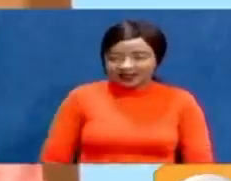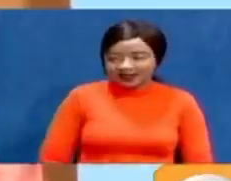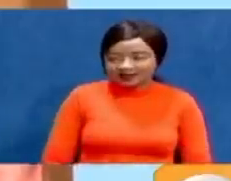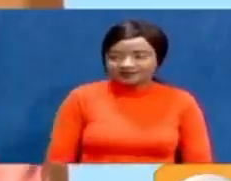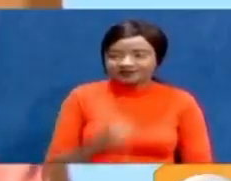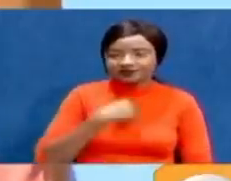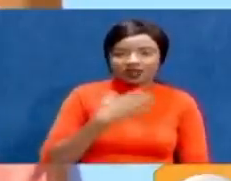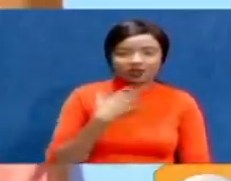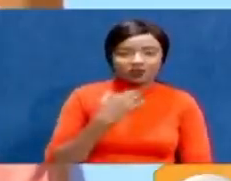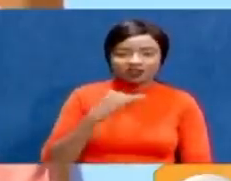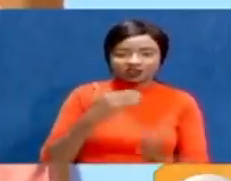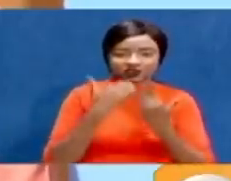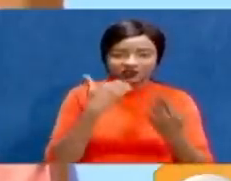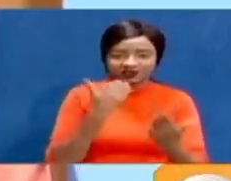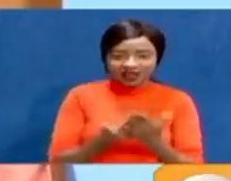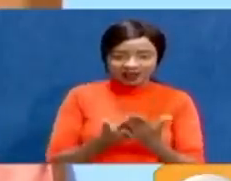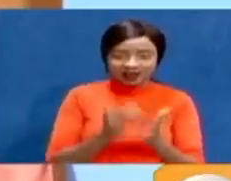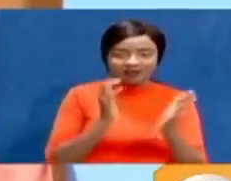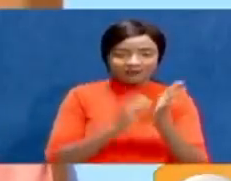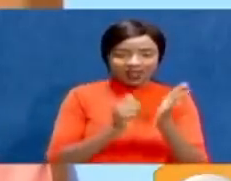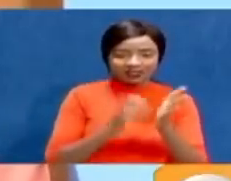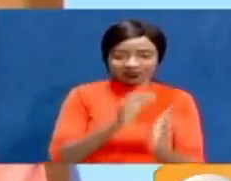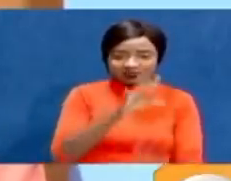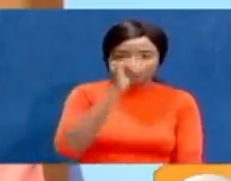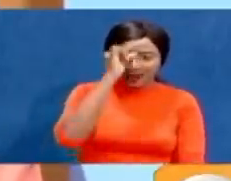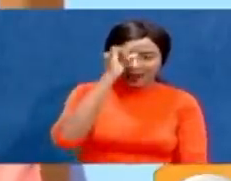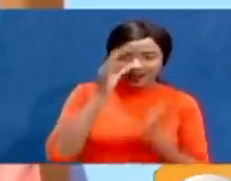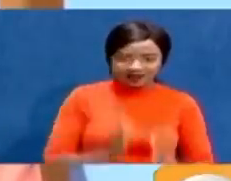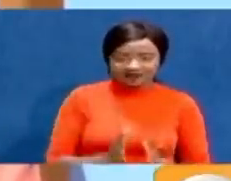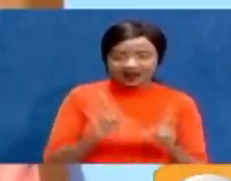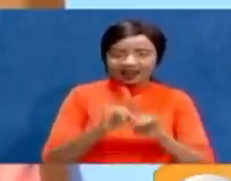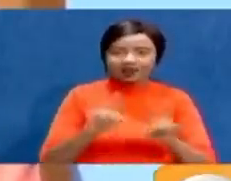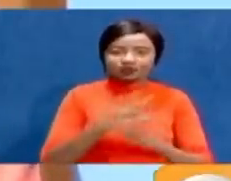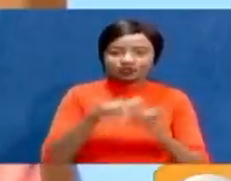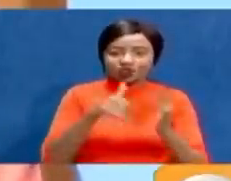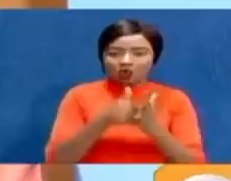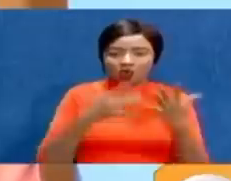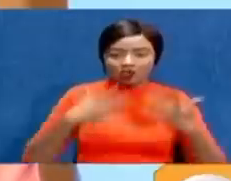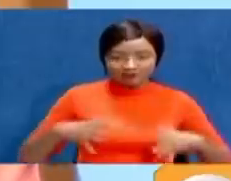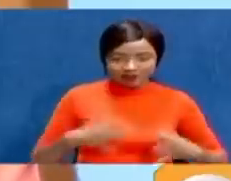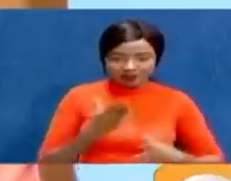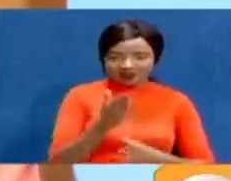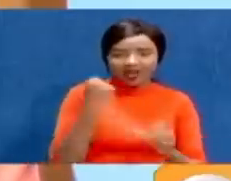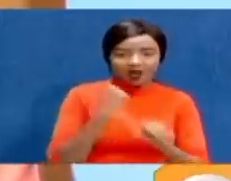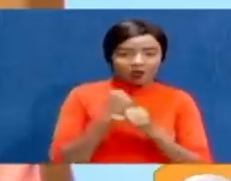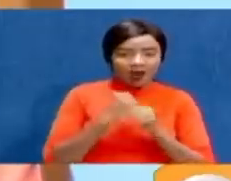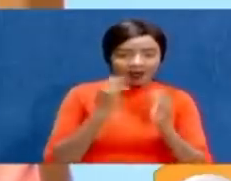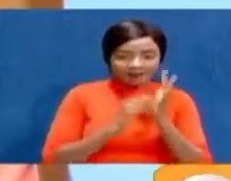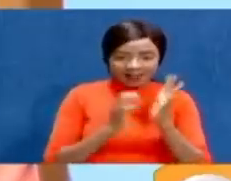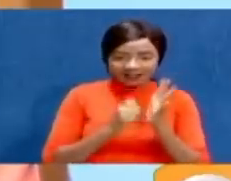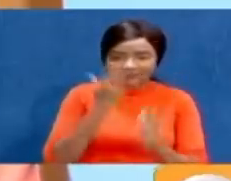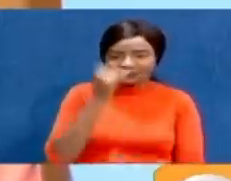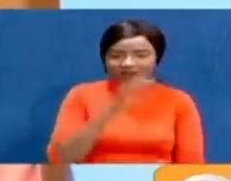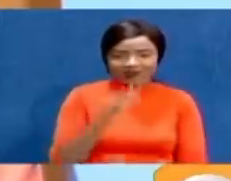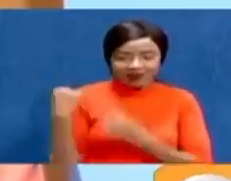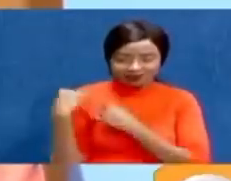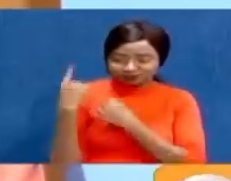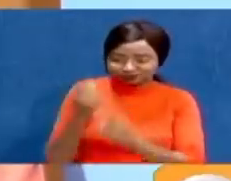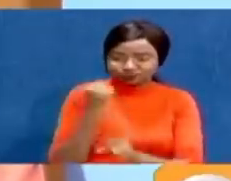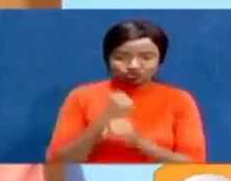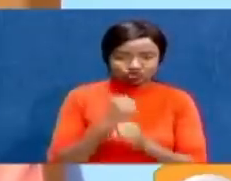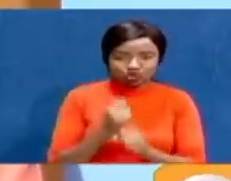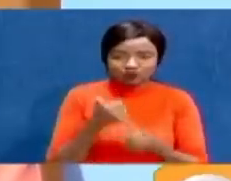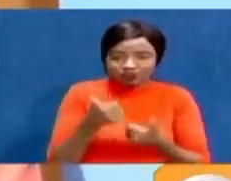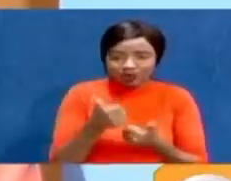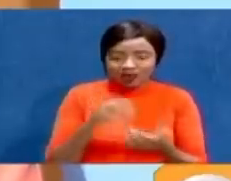I want to thank Machakos Governor Dr. Alfred Mutua and all the people of Machakos for the work they are doing in this fight.